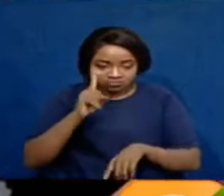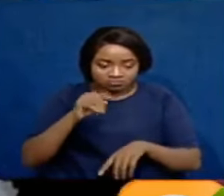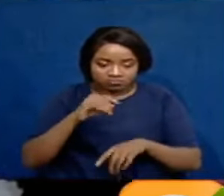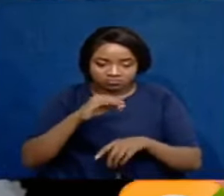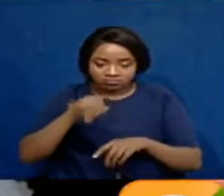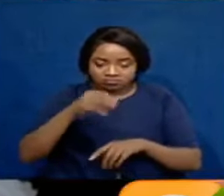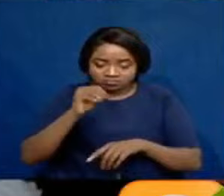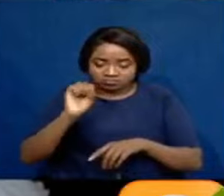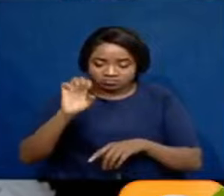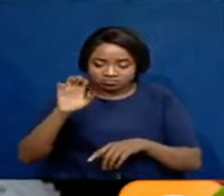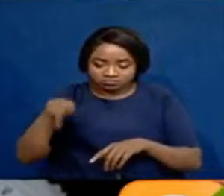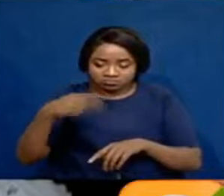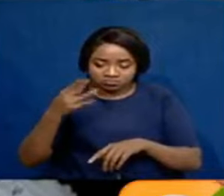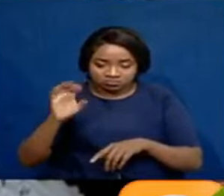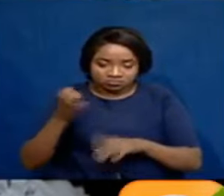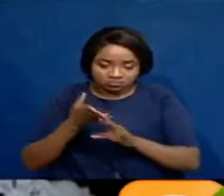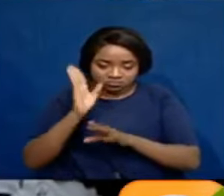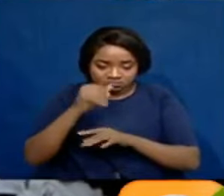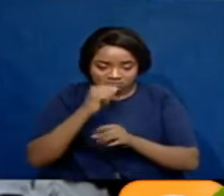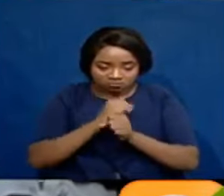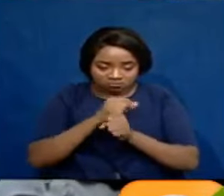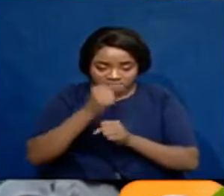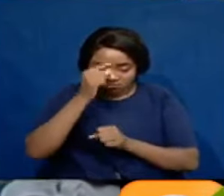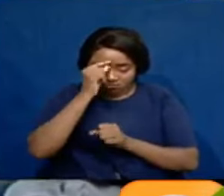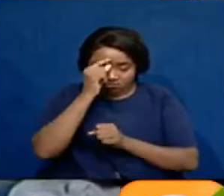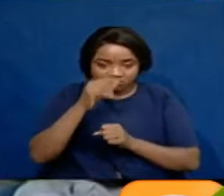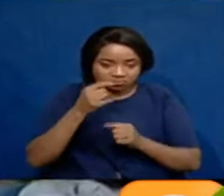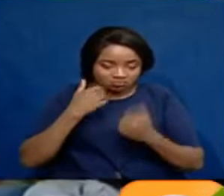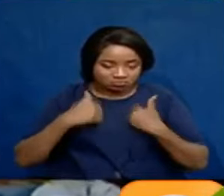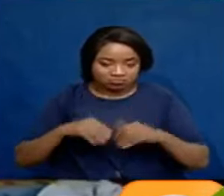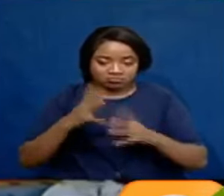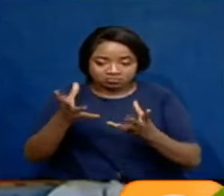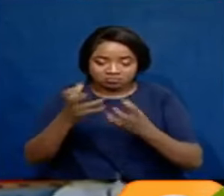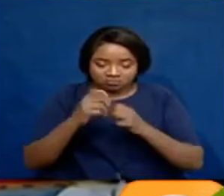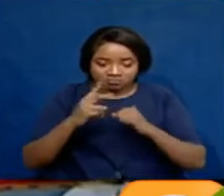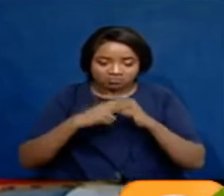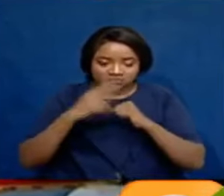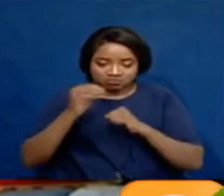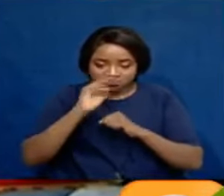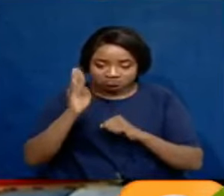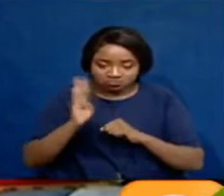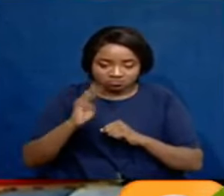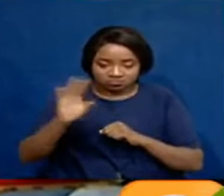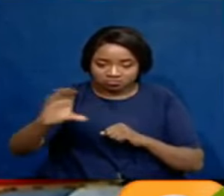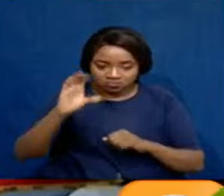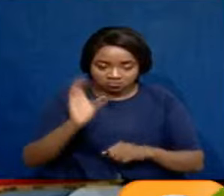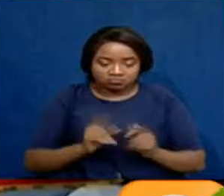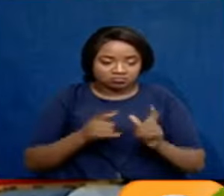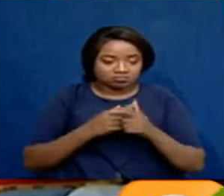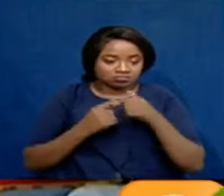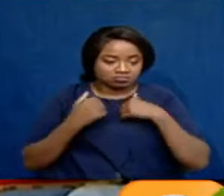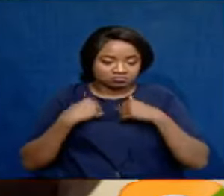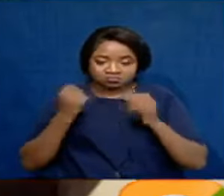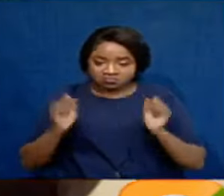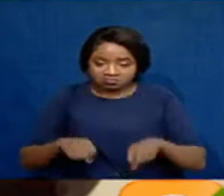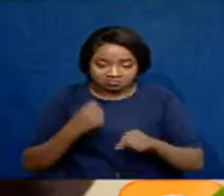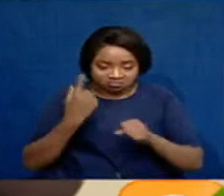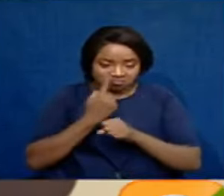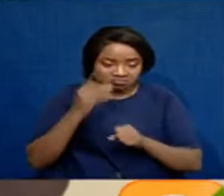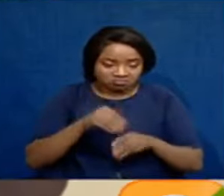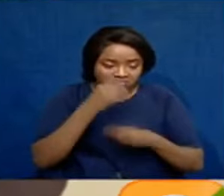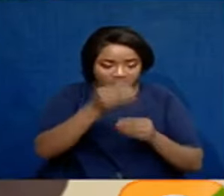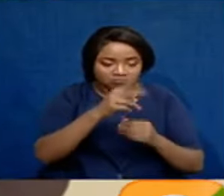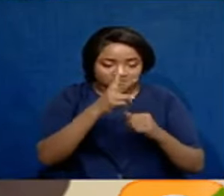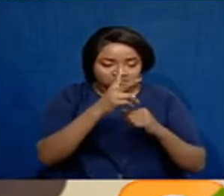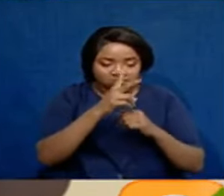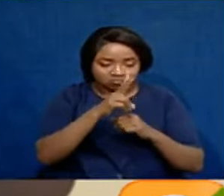to government and says, I need the 70 billion, what does the government tell him? Tell him, I can only give you 4 billion. So you can imagine he wants 70 billion, he's